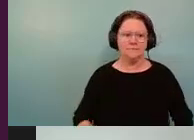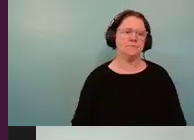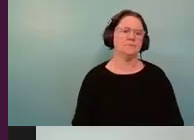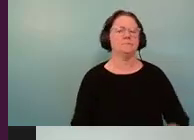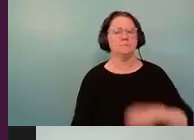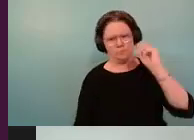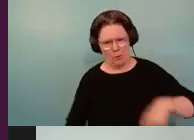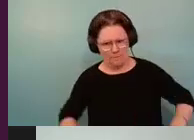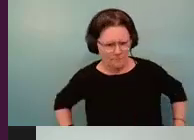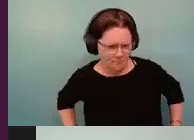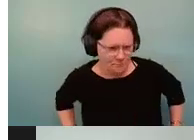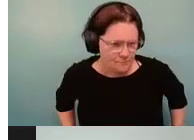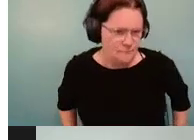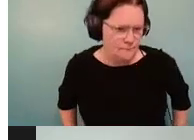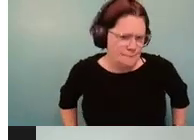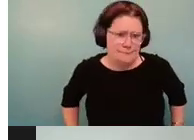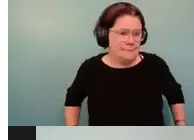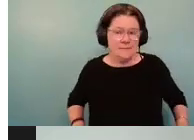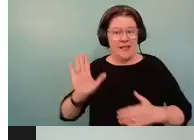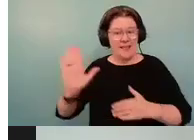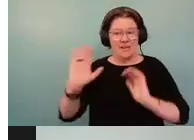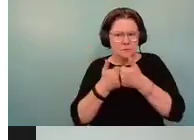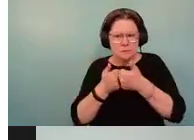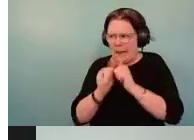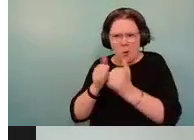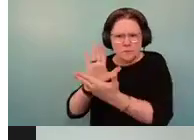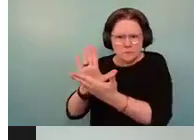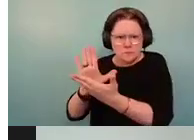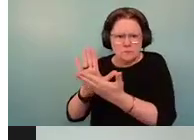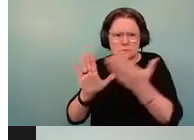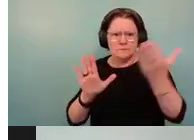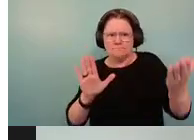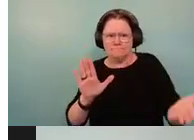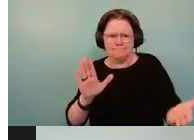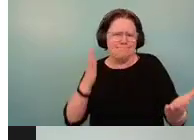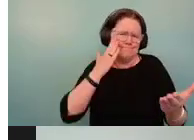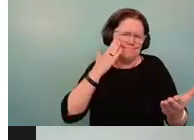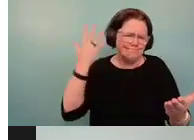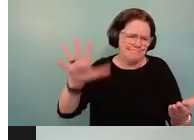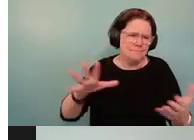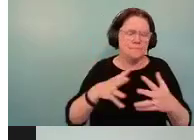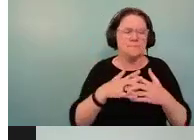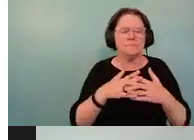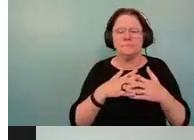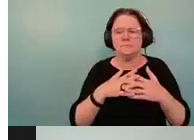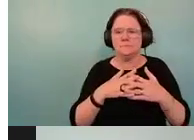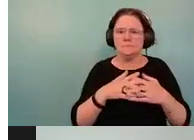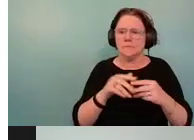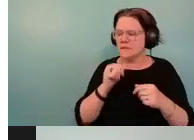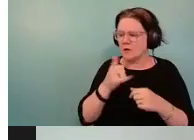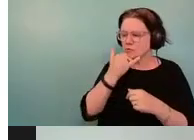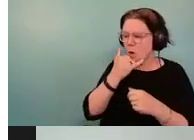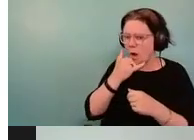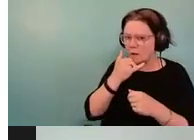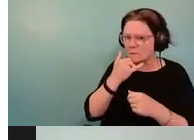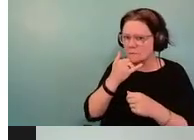all right. So how can we address these issues? I think this is all stuff that we know instead of what is wrong with you, what has happened